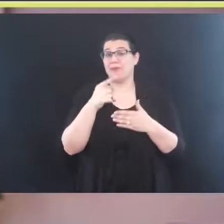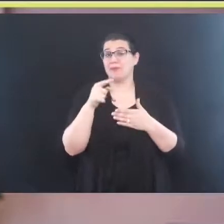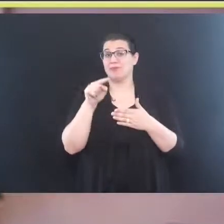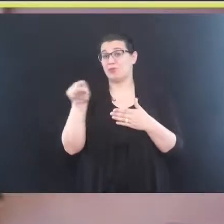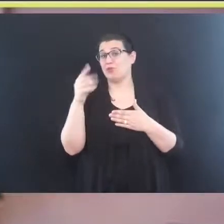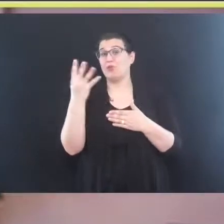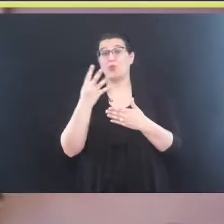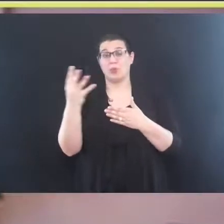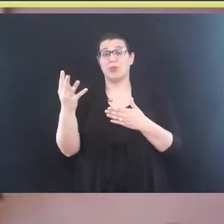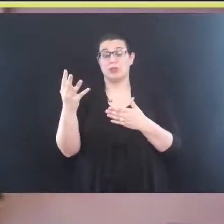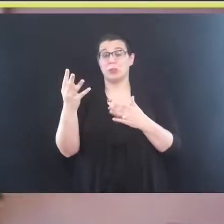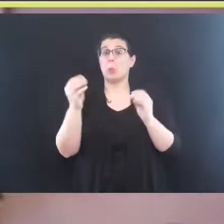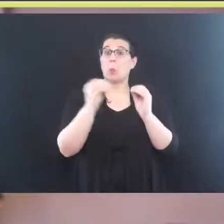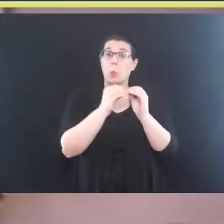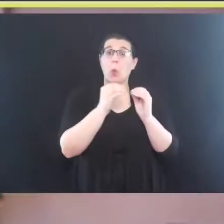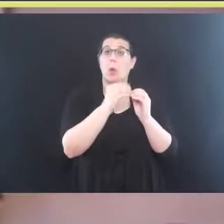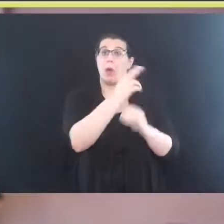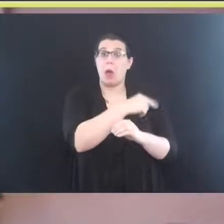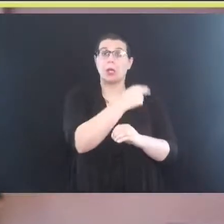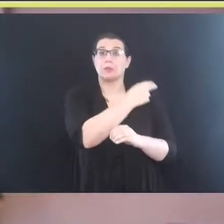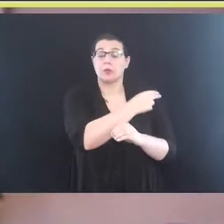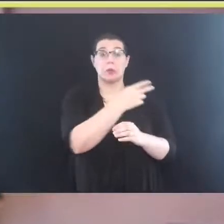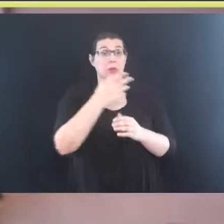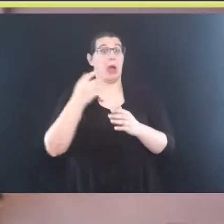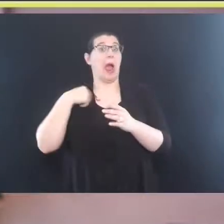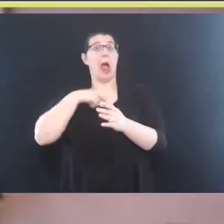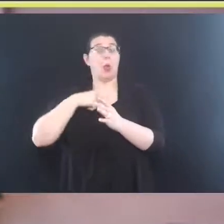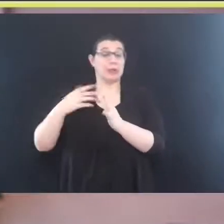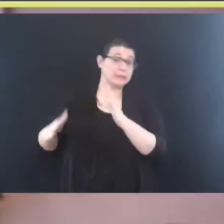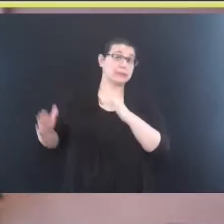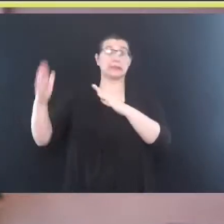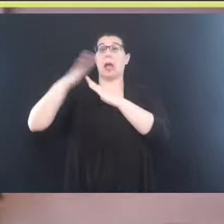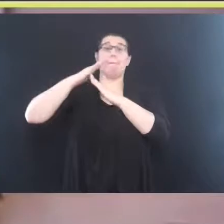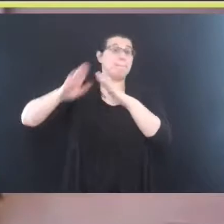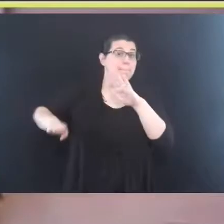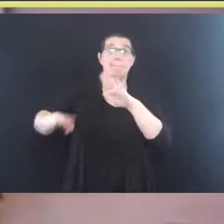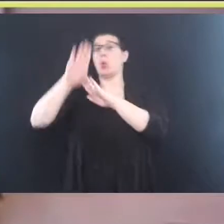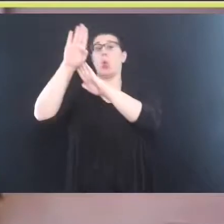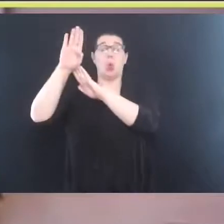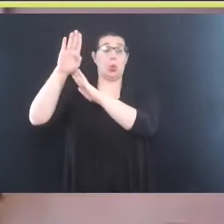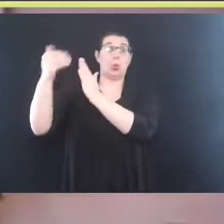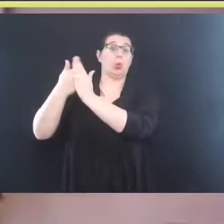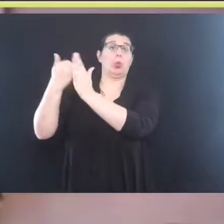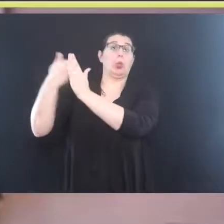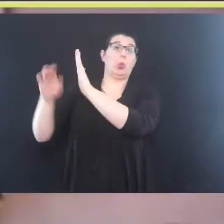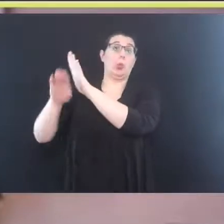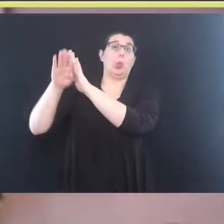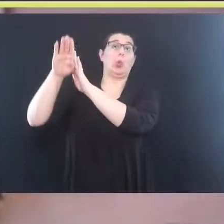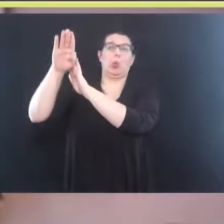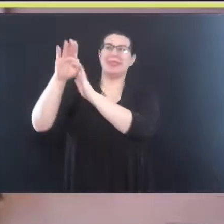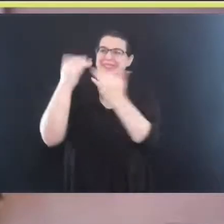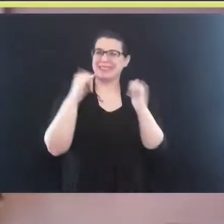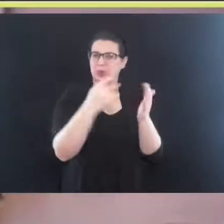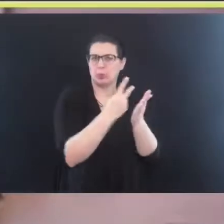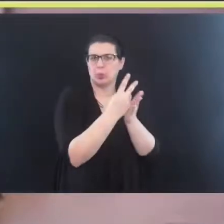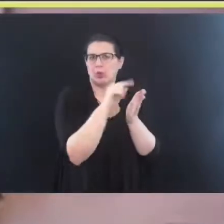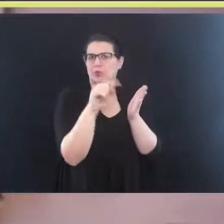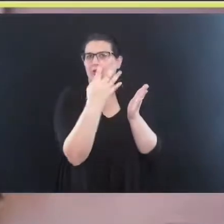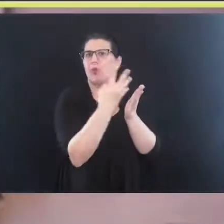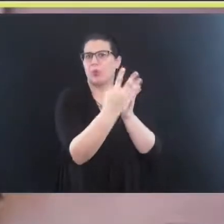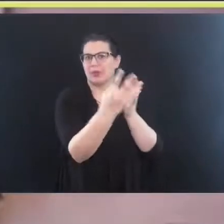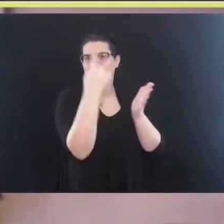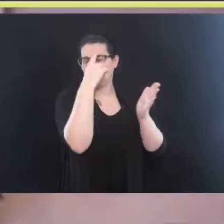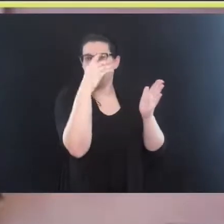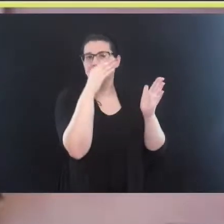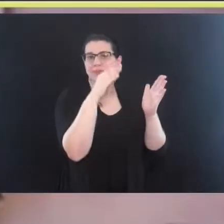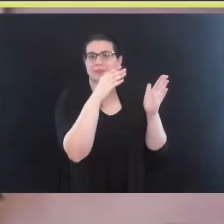increase in hospitalizations even after we reach the peak of new cases. And deaths should even lag more, at least based